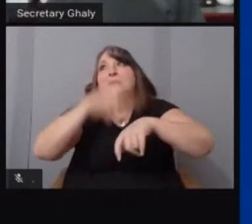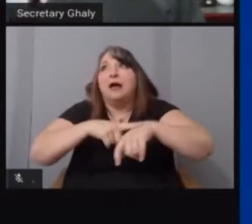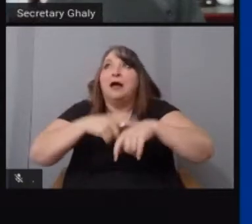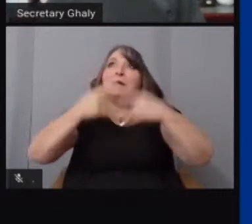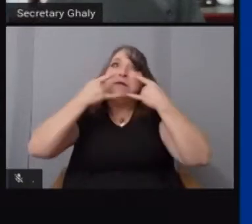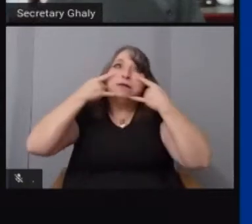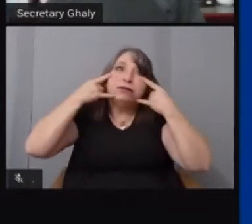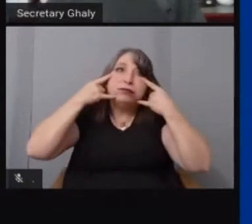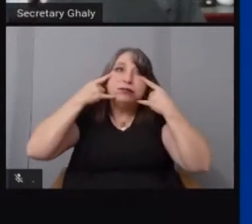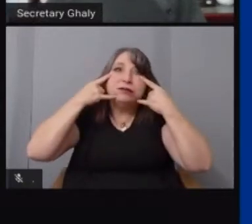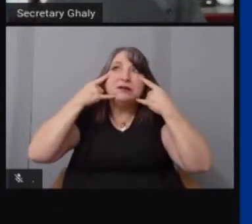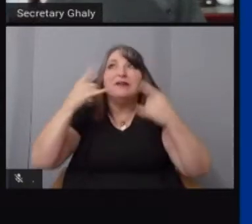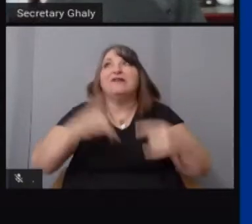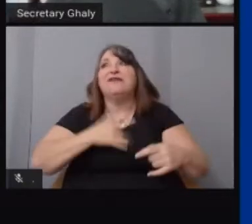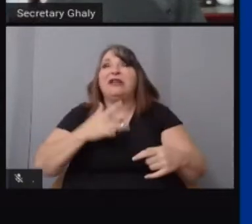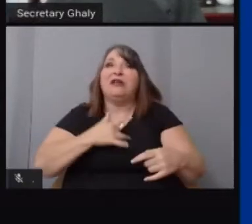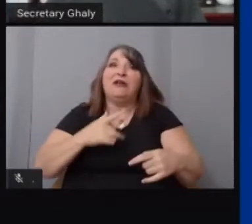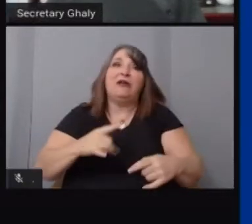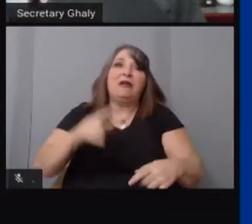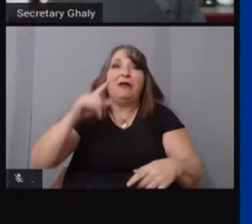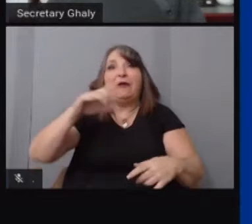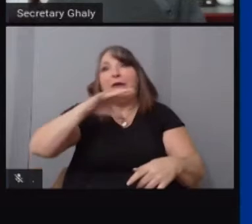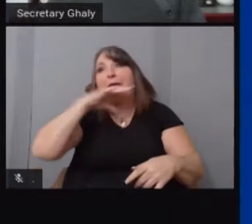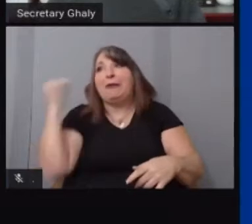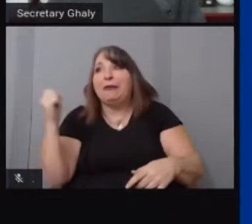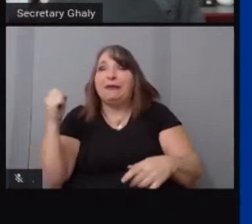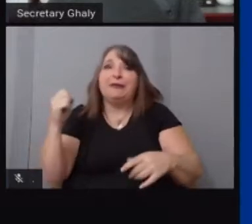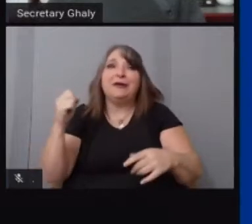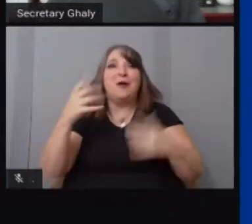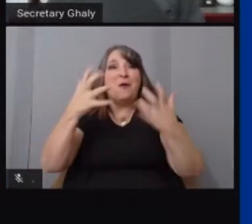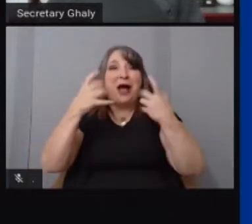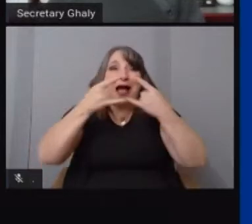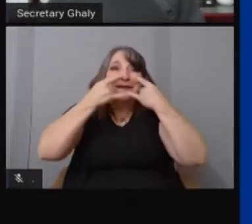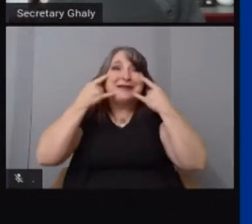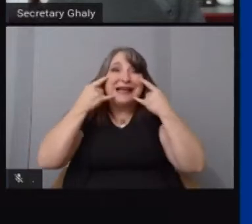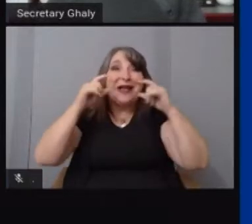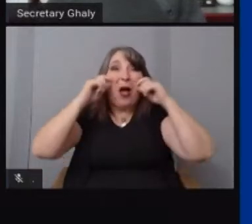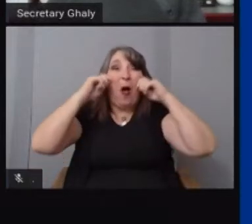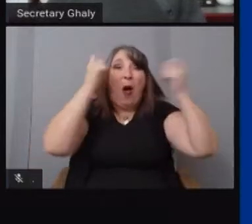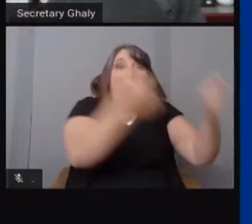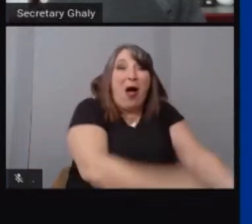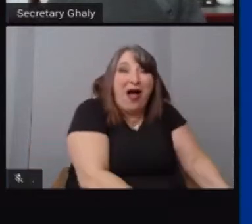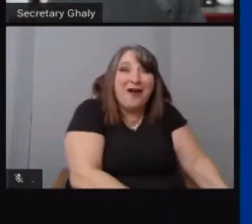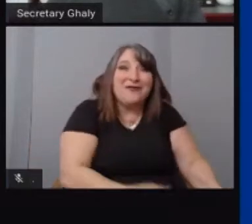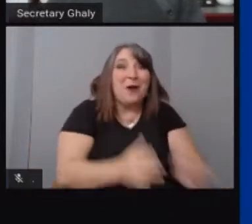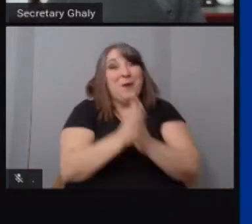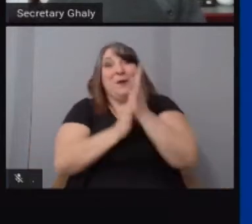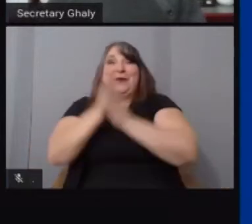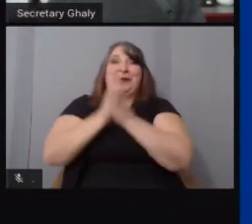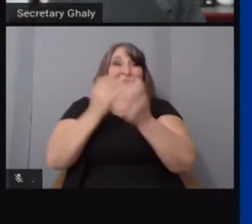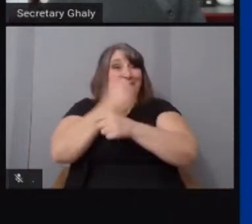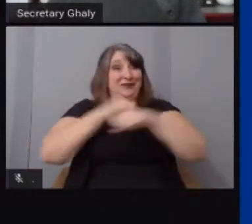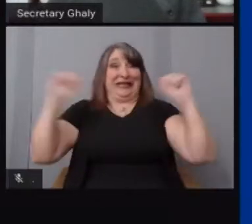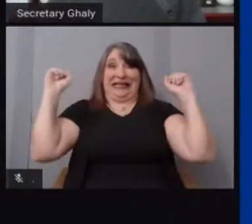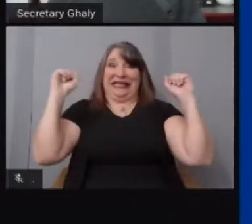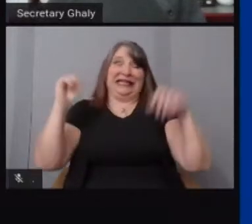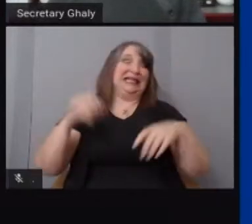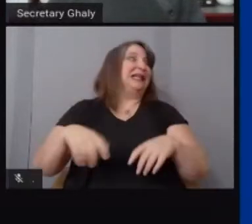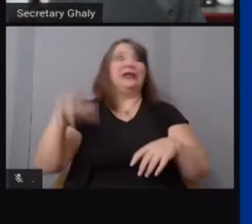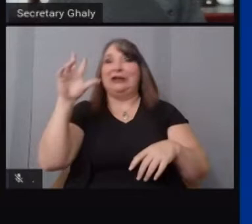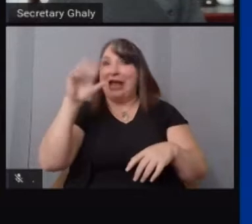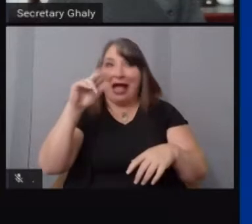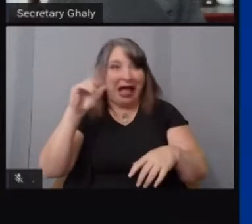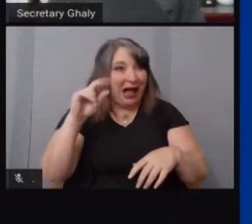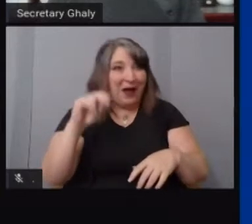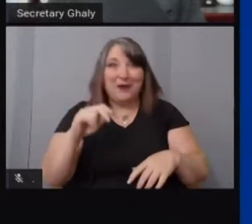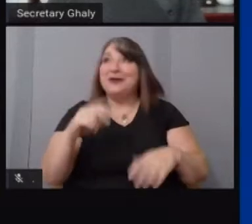maybe comes during the time where you're sharing the meal, sharing food, sharing drink. We urge you to, as much as possible,